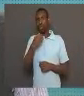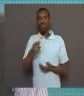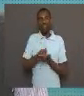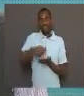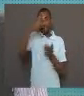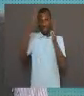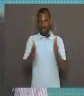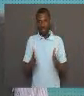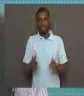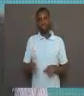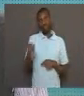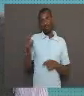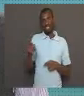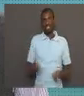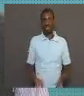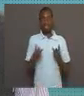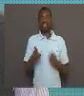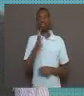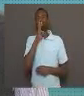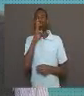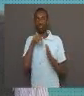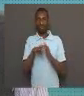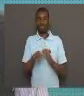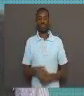vaporization in this mass of water.